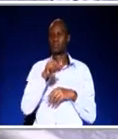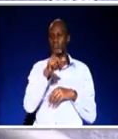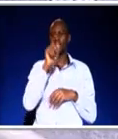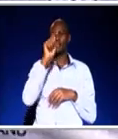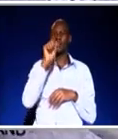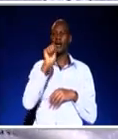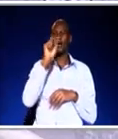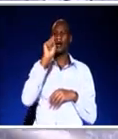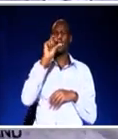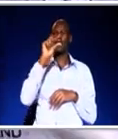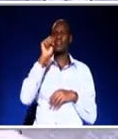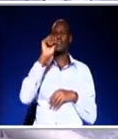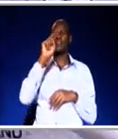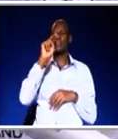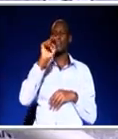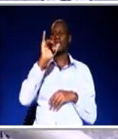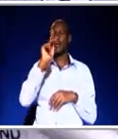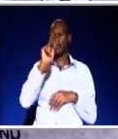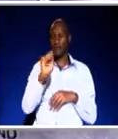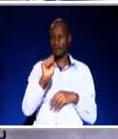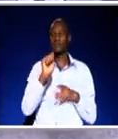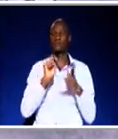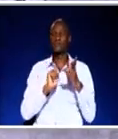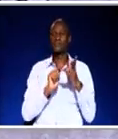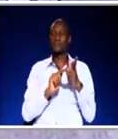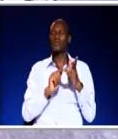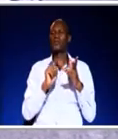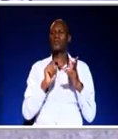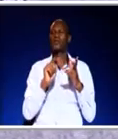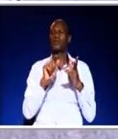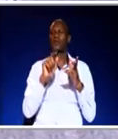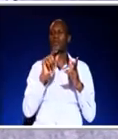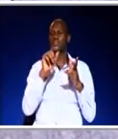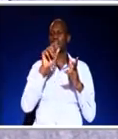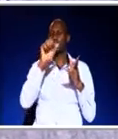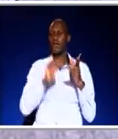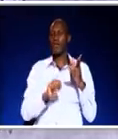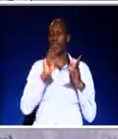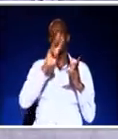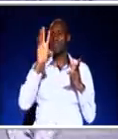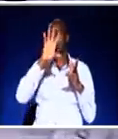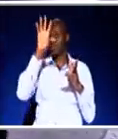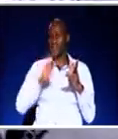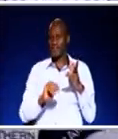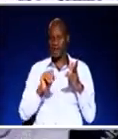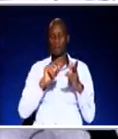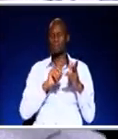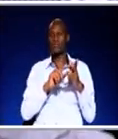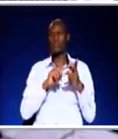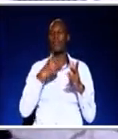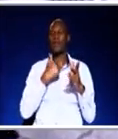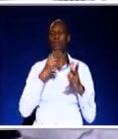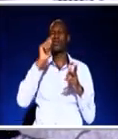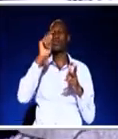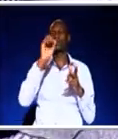had a colony here, Southwest Africa. In also West Africa, they had Togo. You